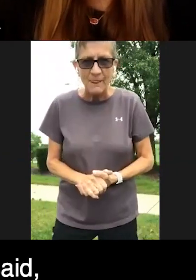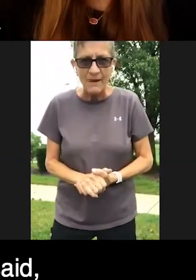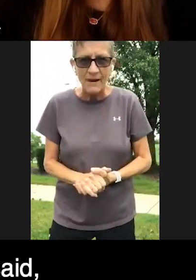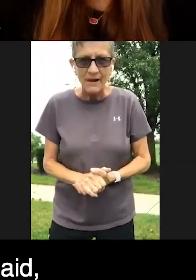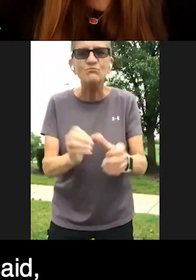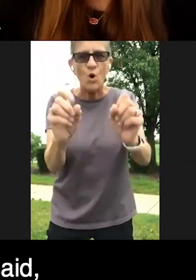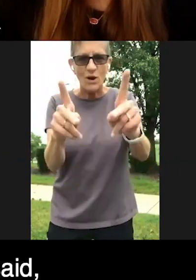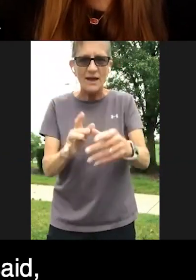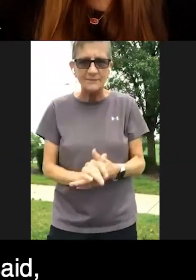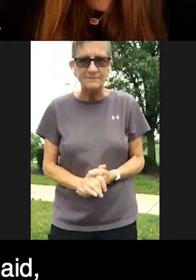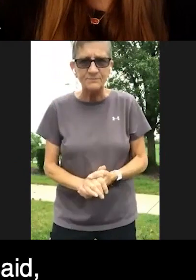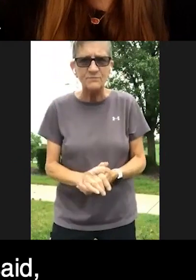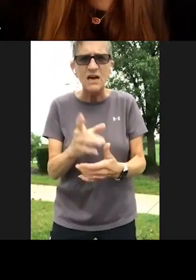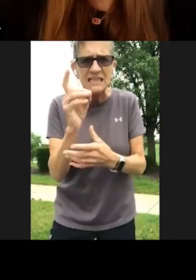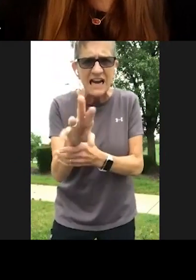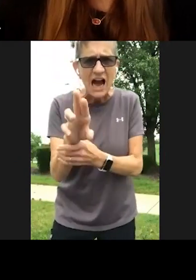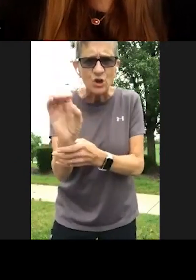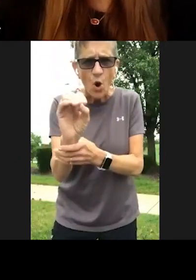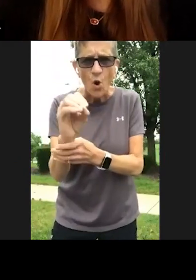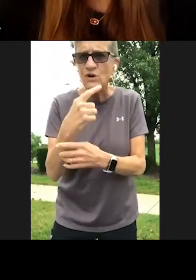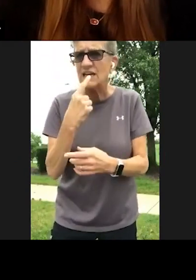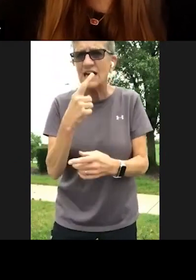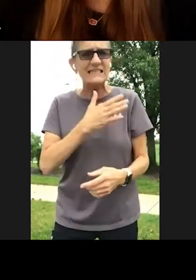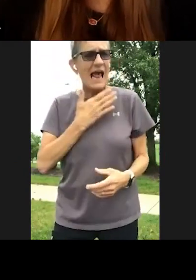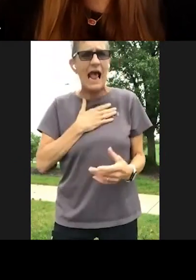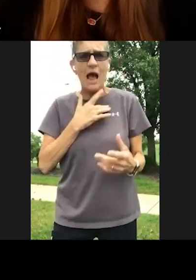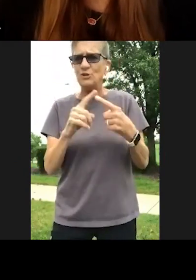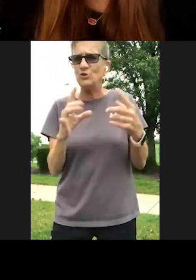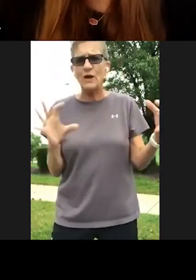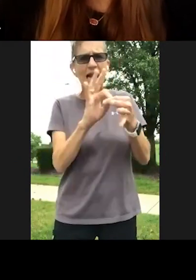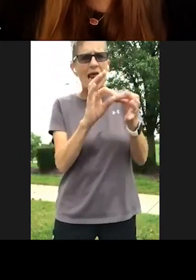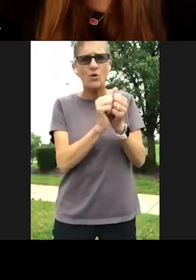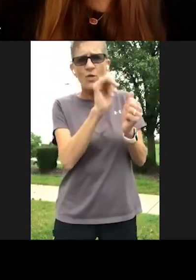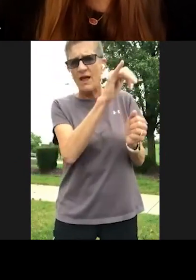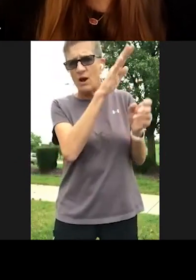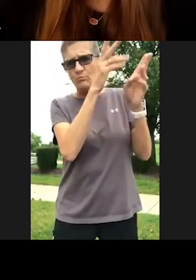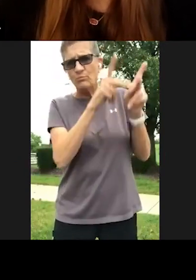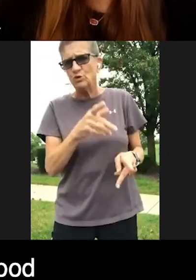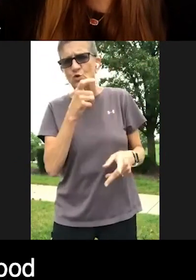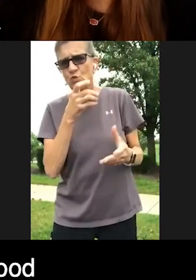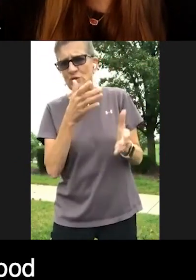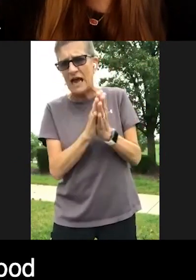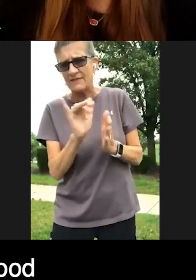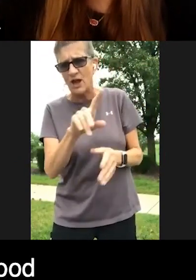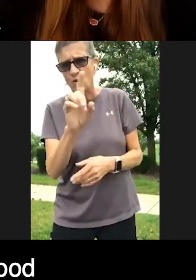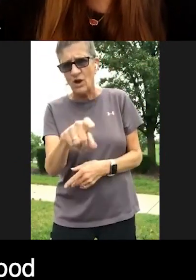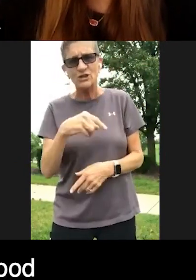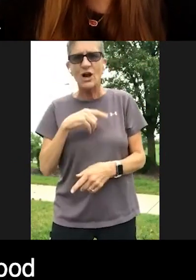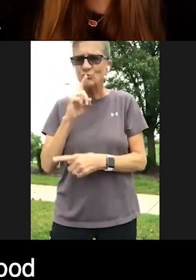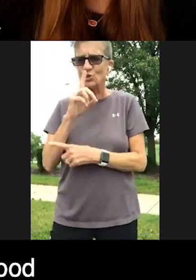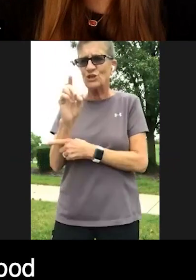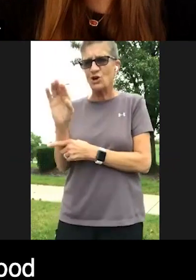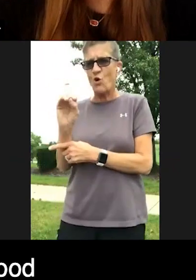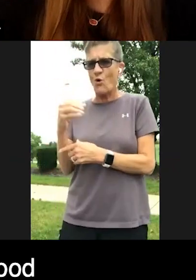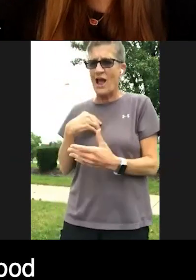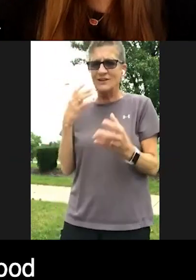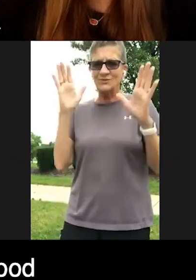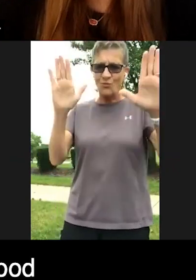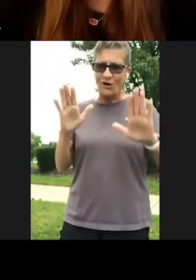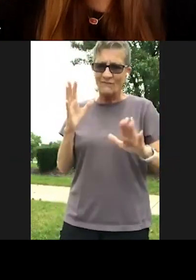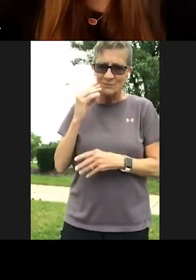Okay. And Dr. O just said he'd be happy to connect with whoever is asking that question. I'm sure, Dr. O, you have all kinds of good experiences with